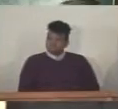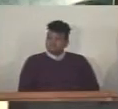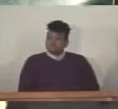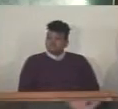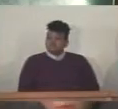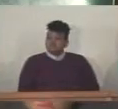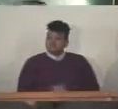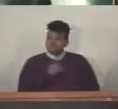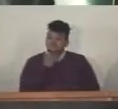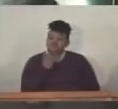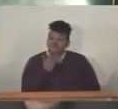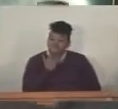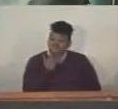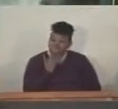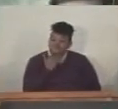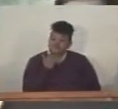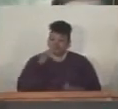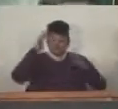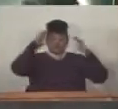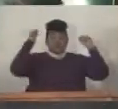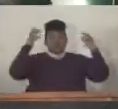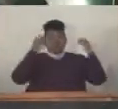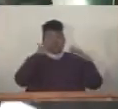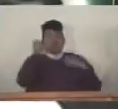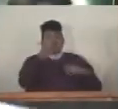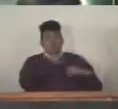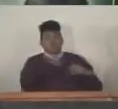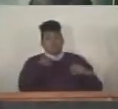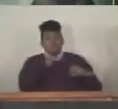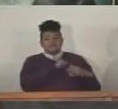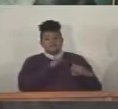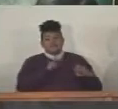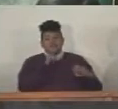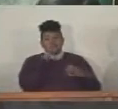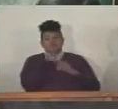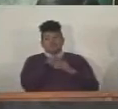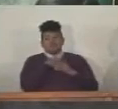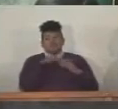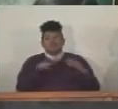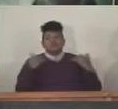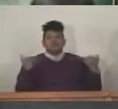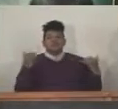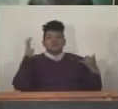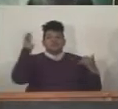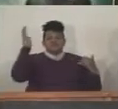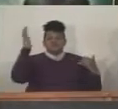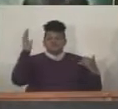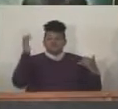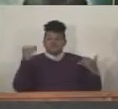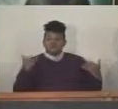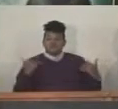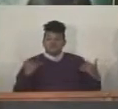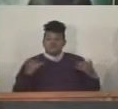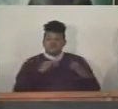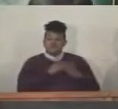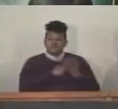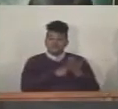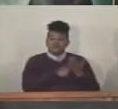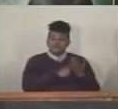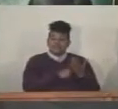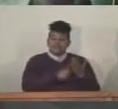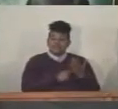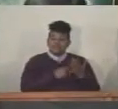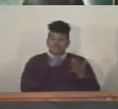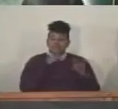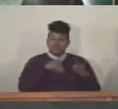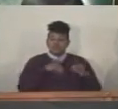of a comprehensive approach to crime fighting, I support the resolution to extend the state of emergency in St. James. May it